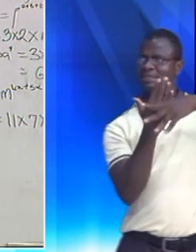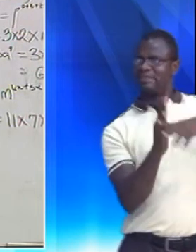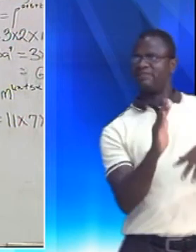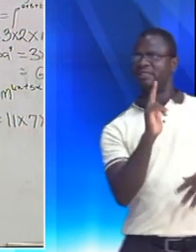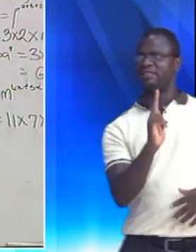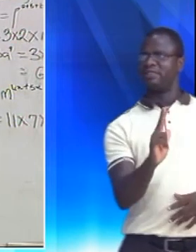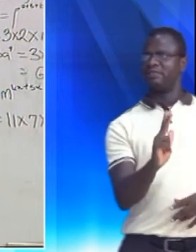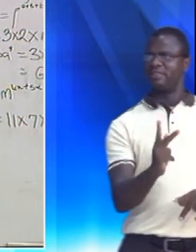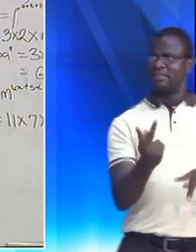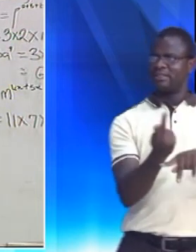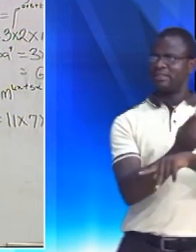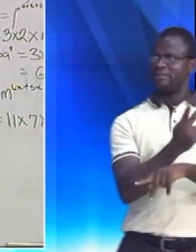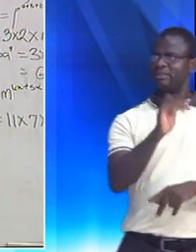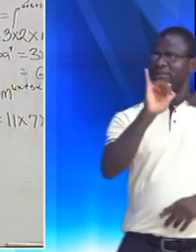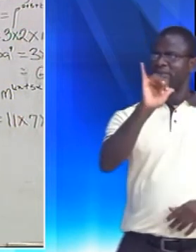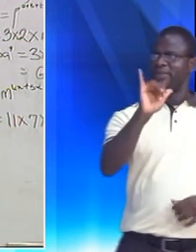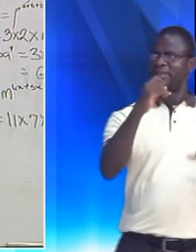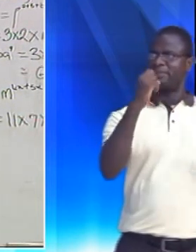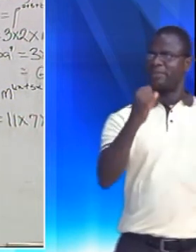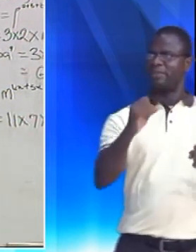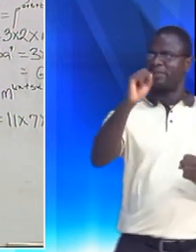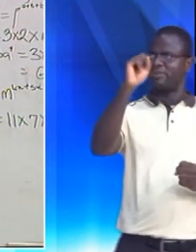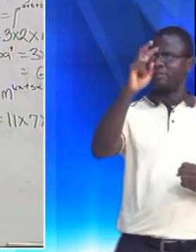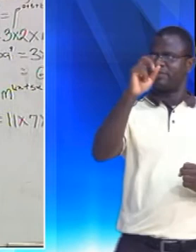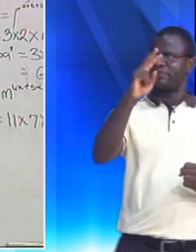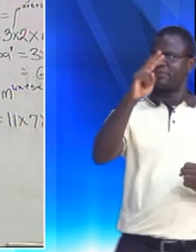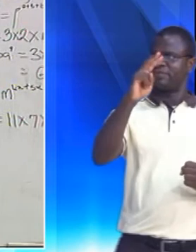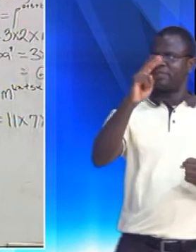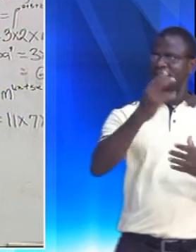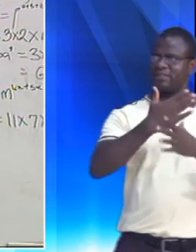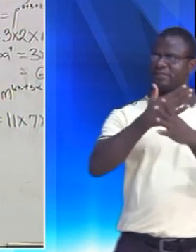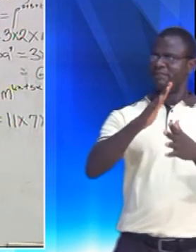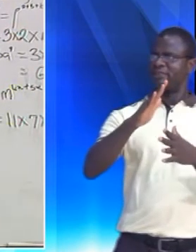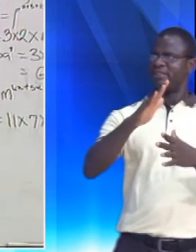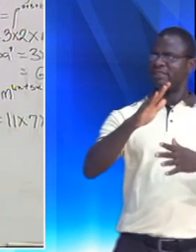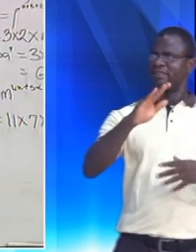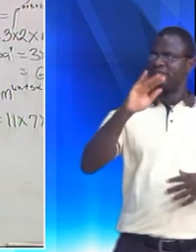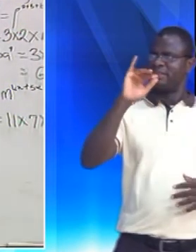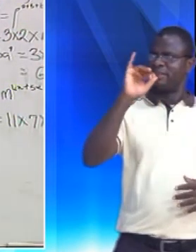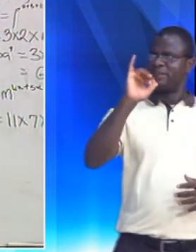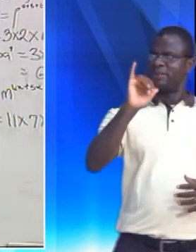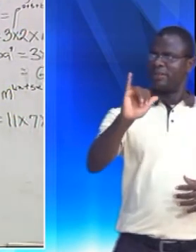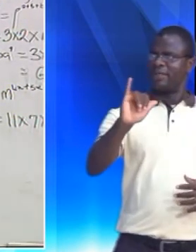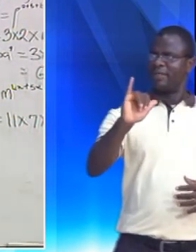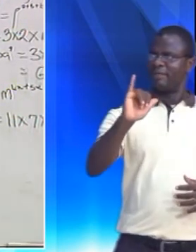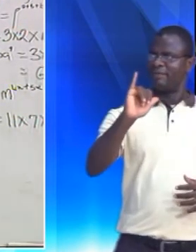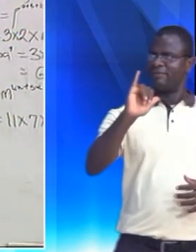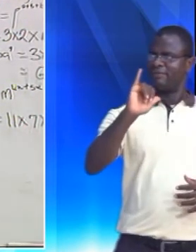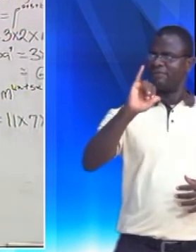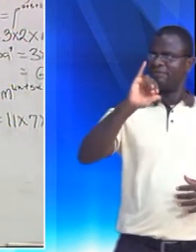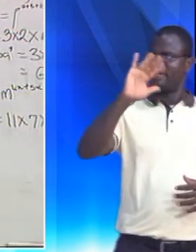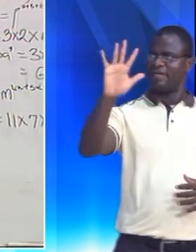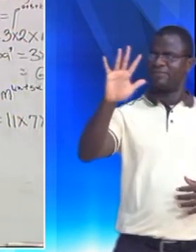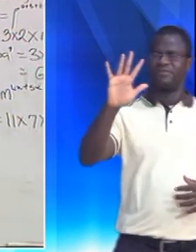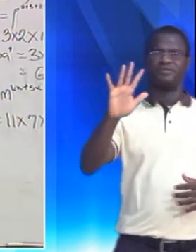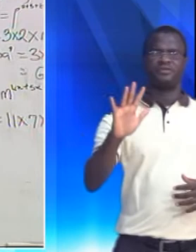calculator. Divide 42 by 3. But if you are not having calculator, first of all,